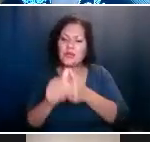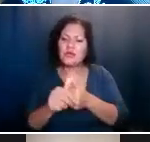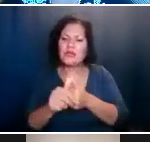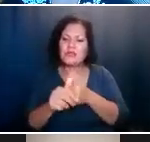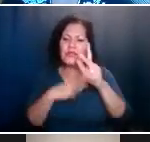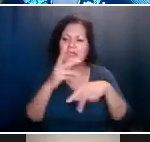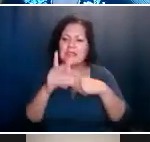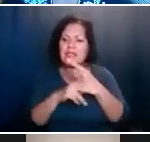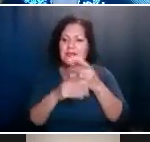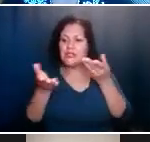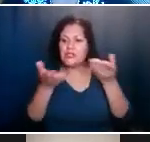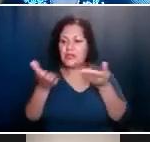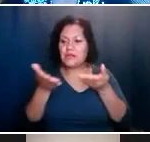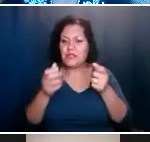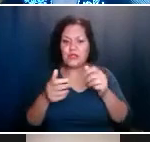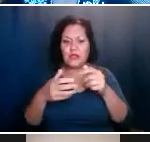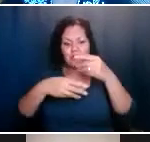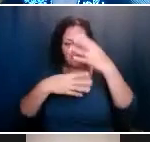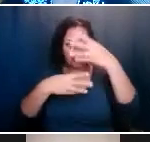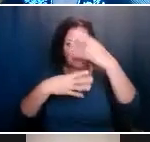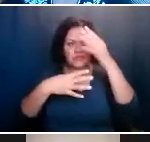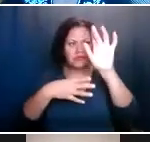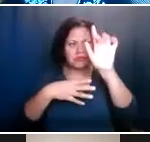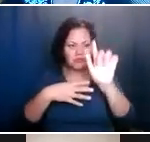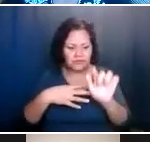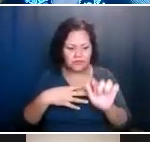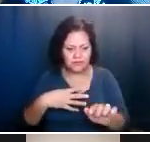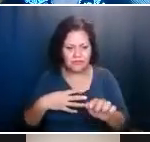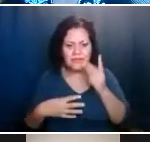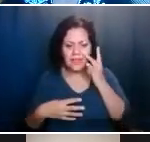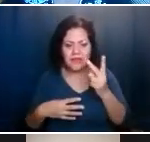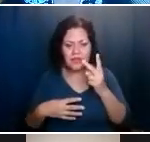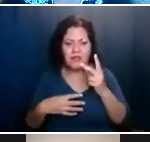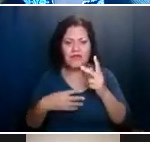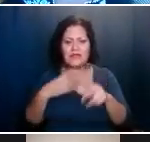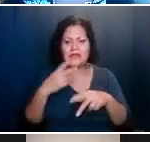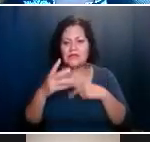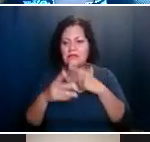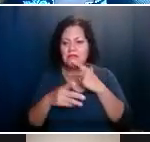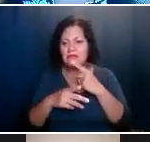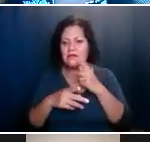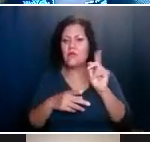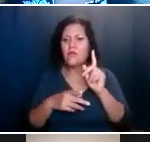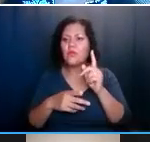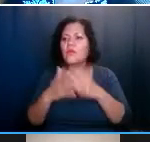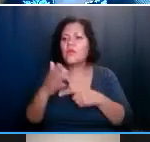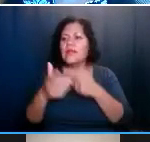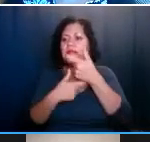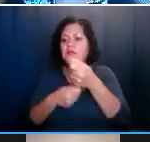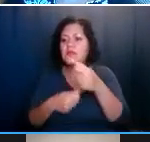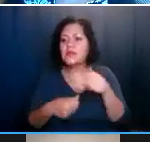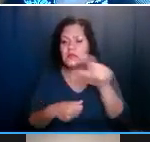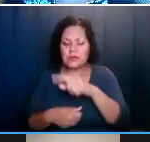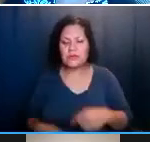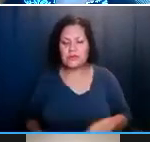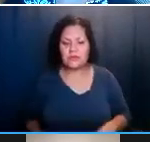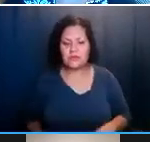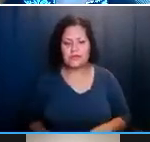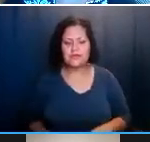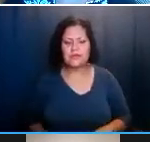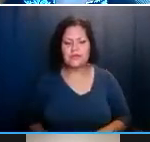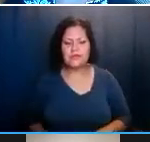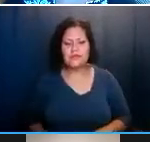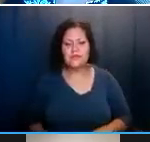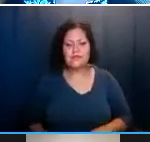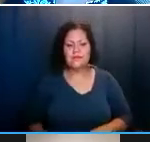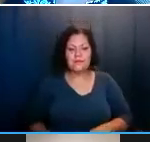go through and look for exhibitors in the areas of interest to you. And on the